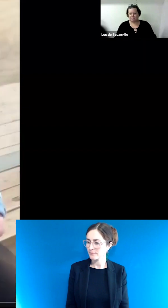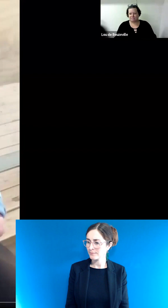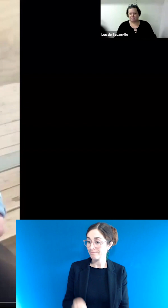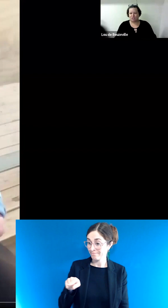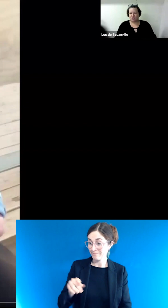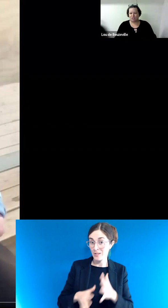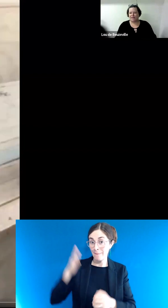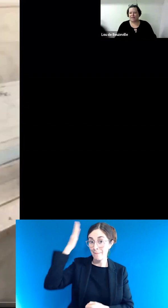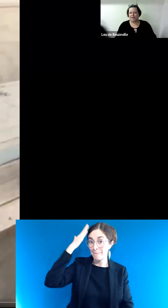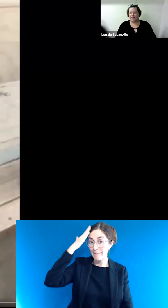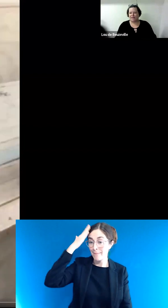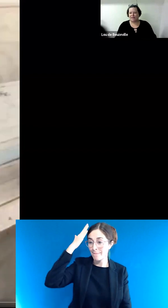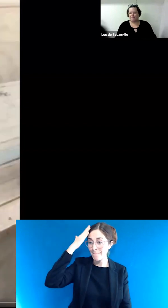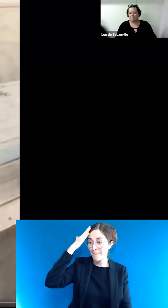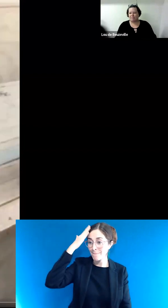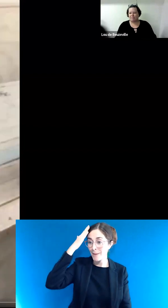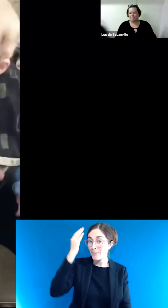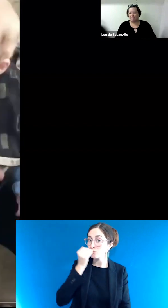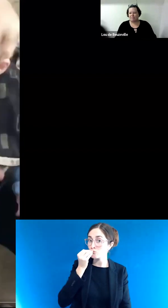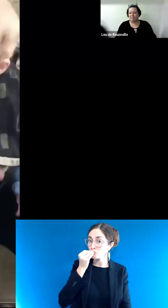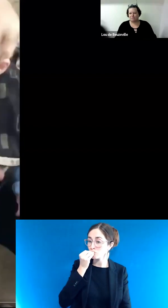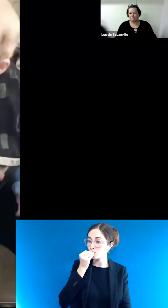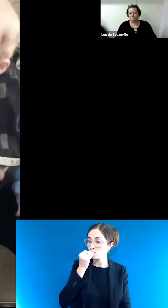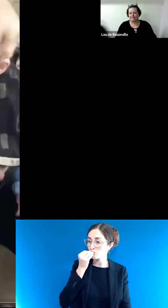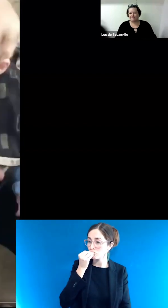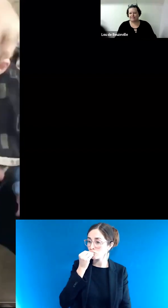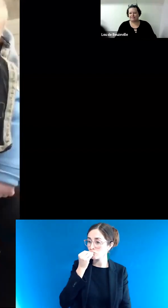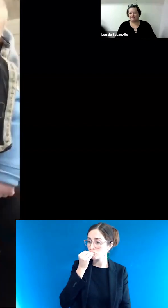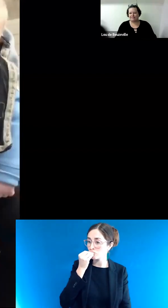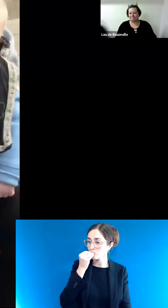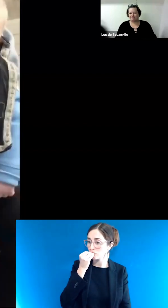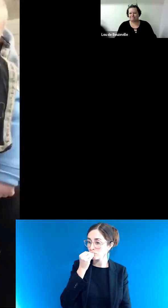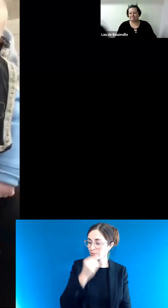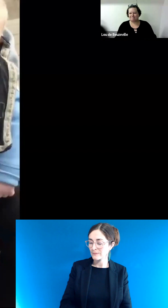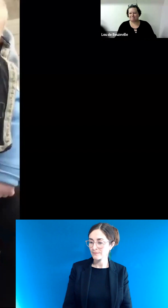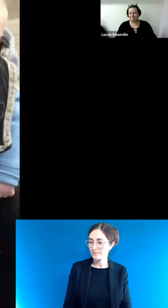She's signing mum, food, or eat.